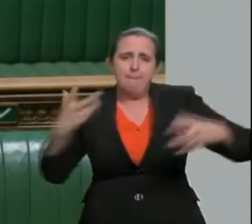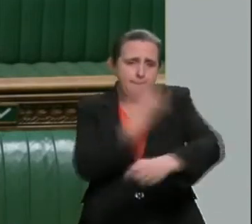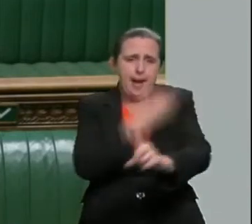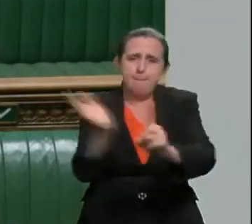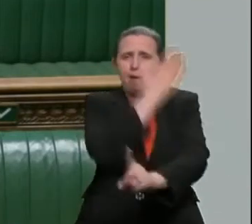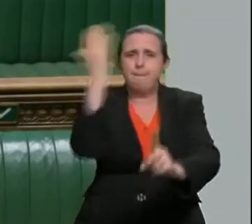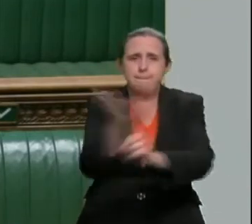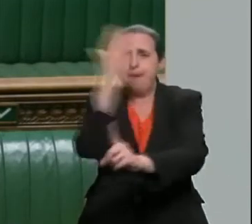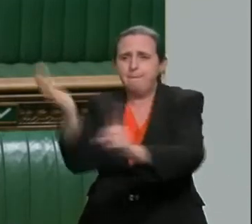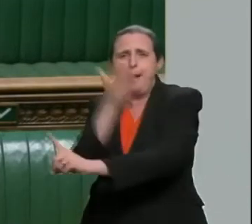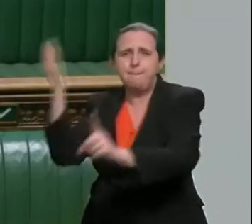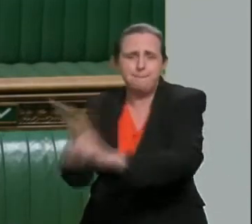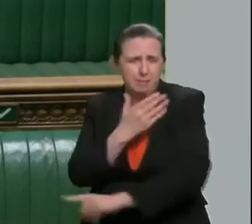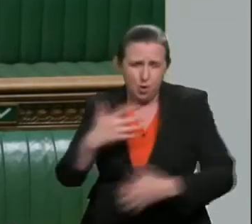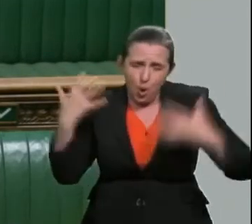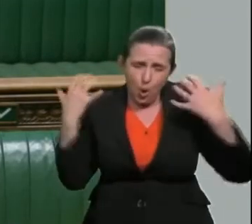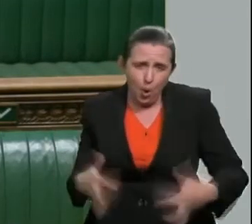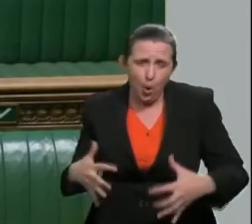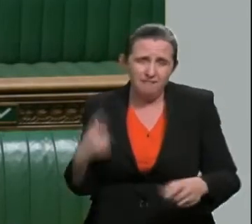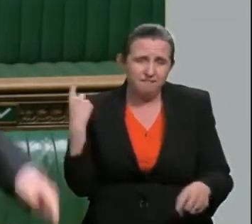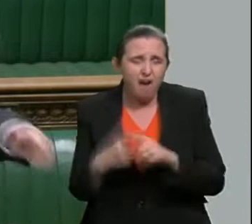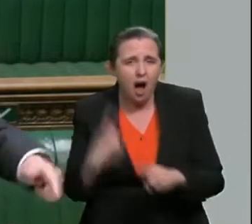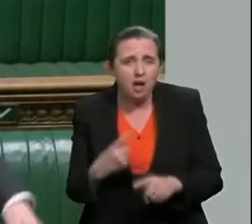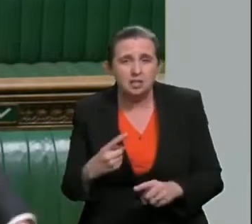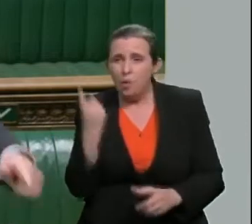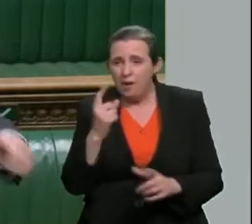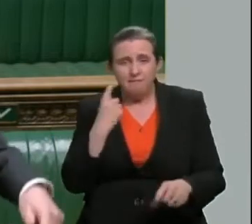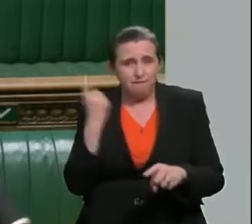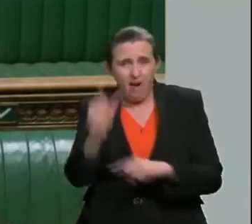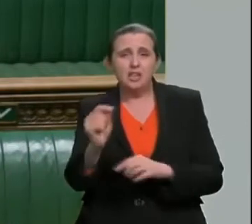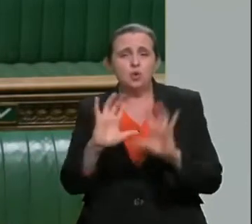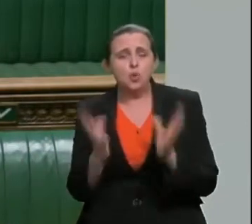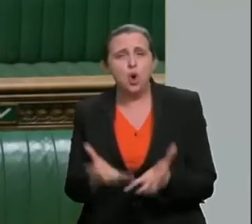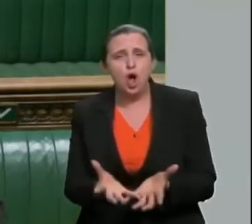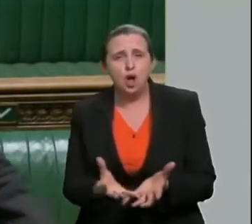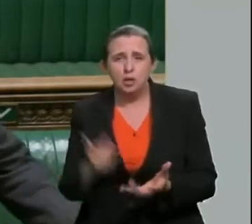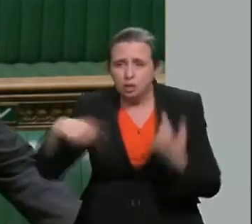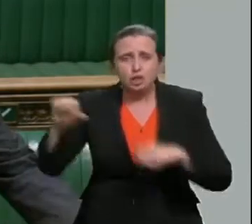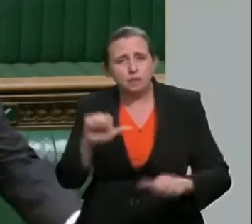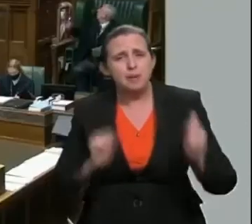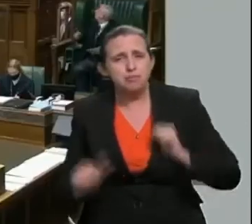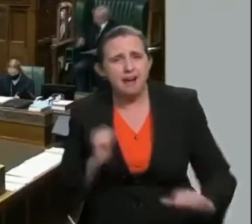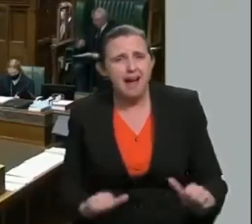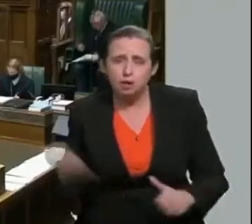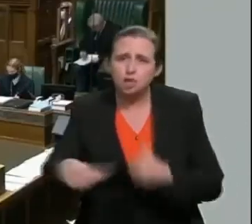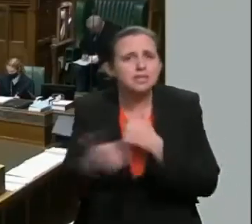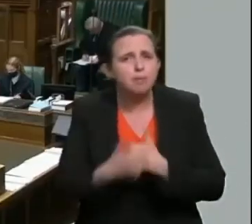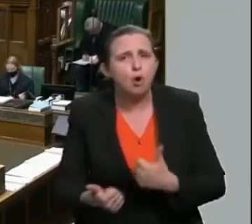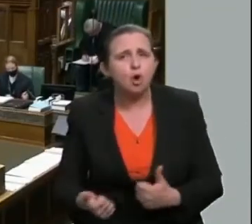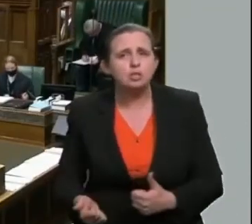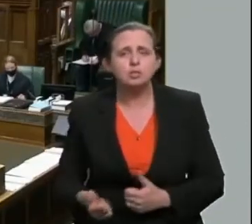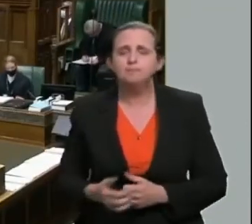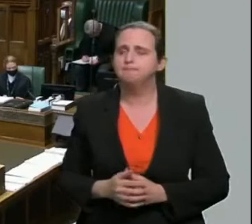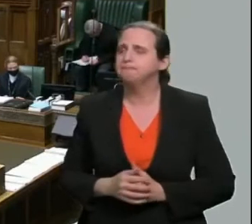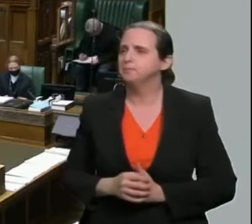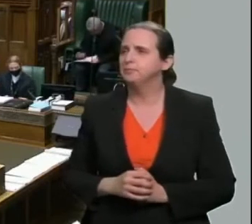is meeting. And I believe that of that vaccine rollout programme, this House and this country should be very proud. Speaker, can I